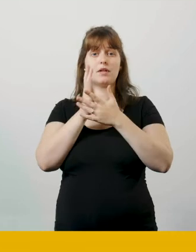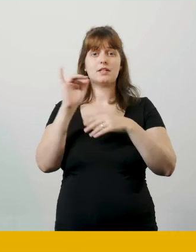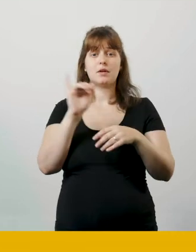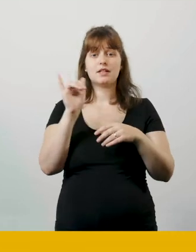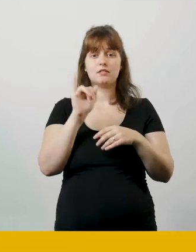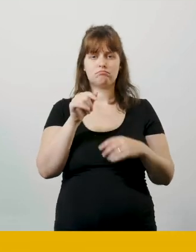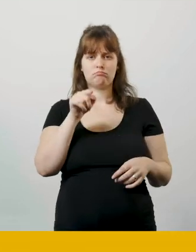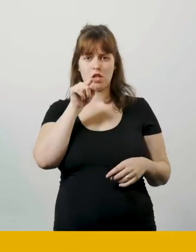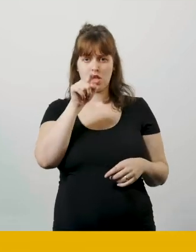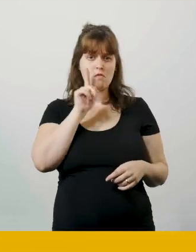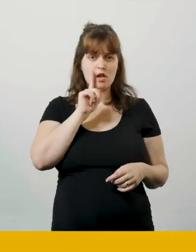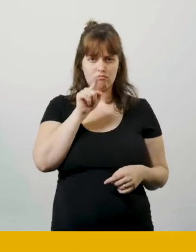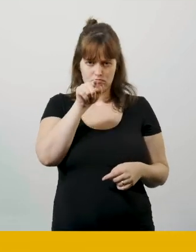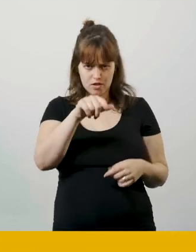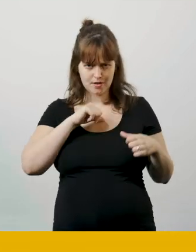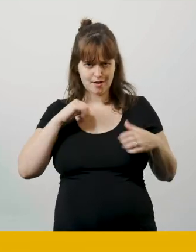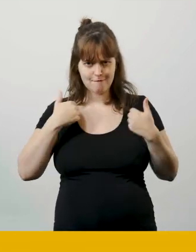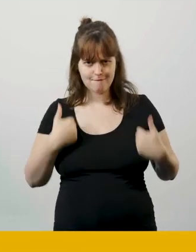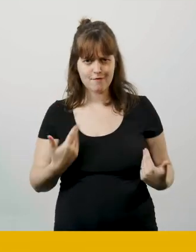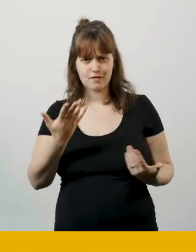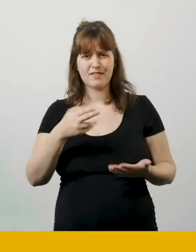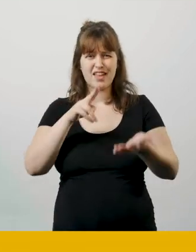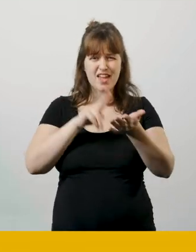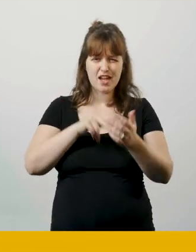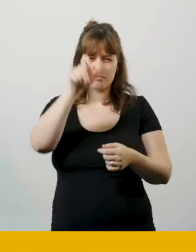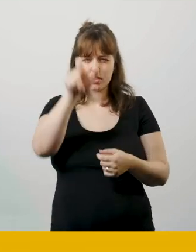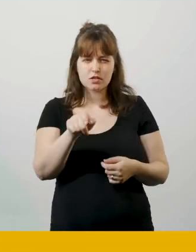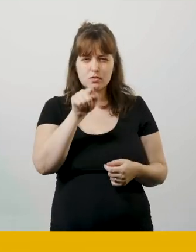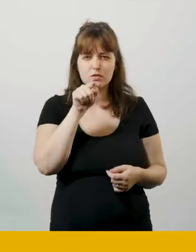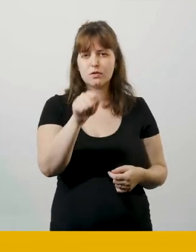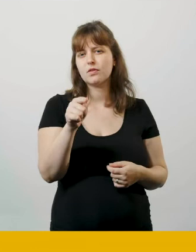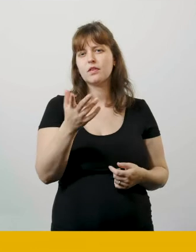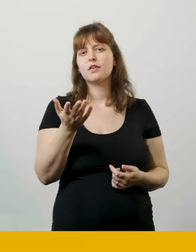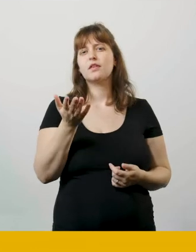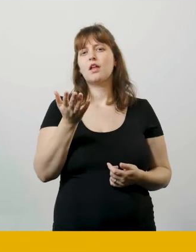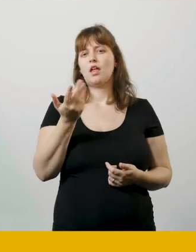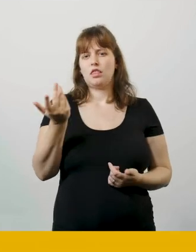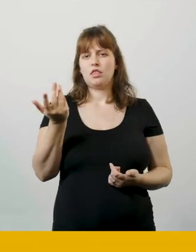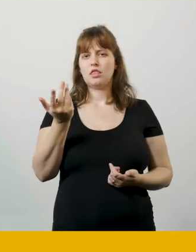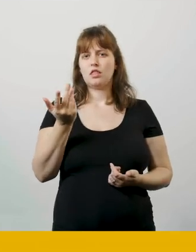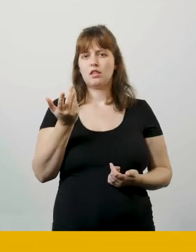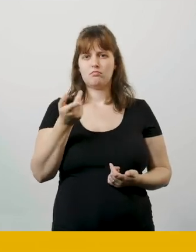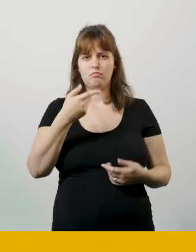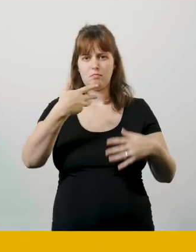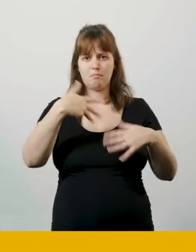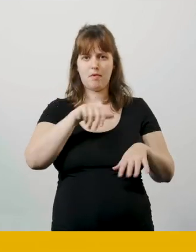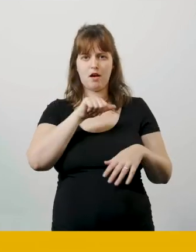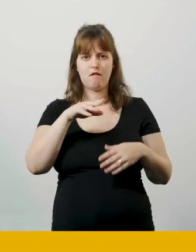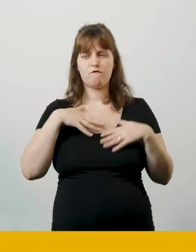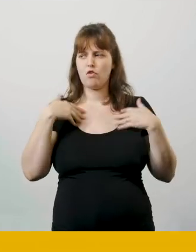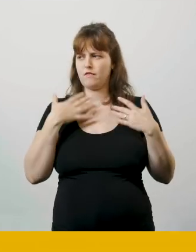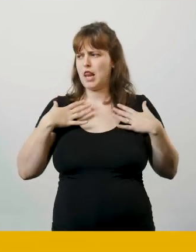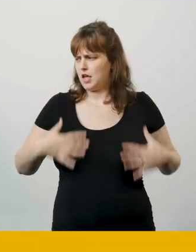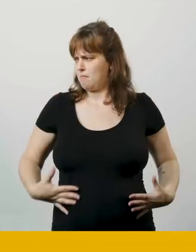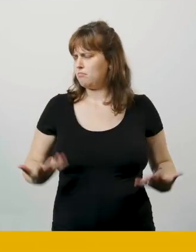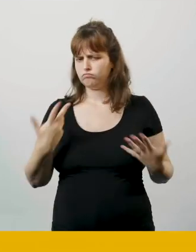you're a real person, and just feel comfortable in your skin and take care